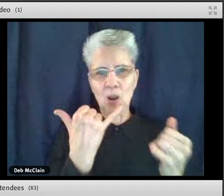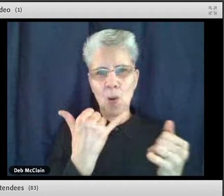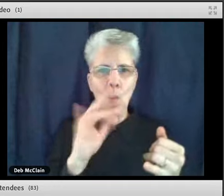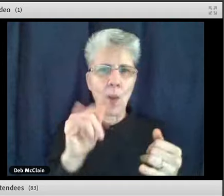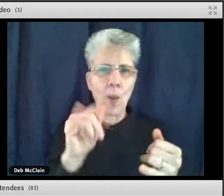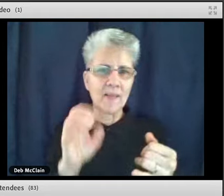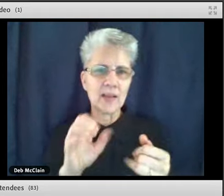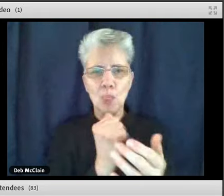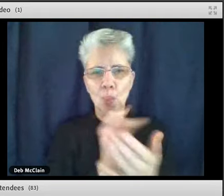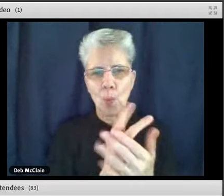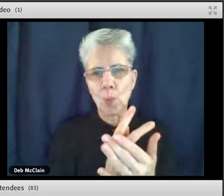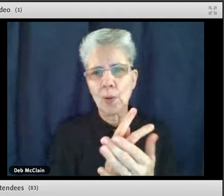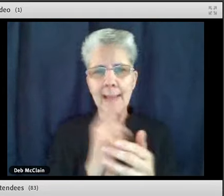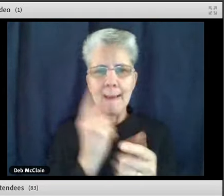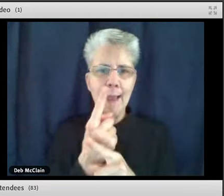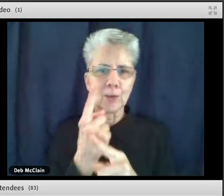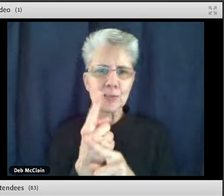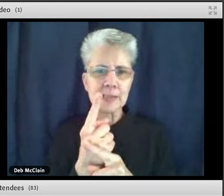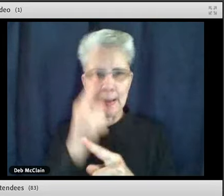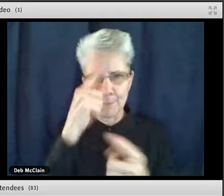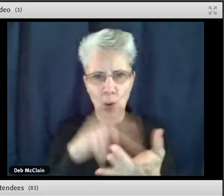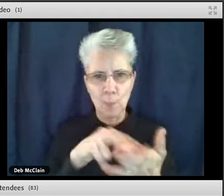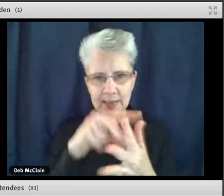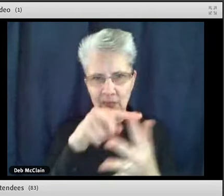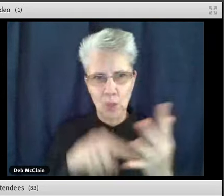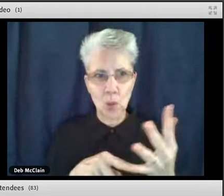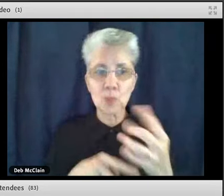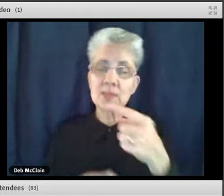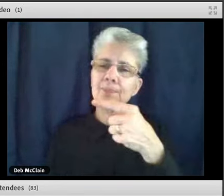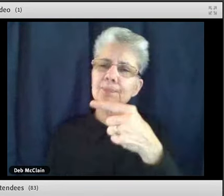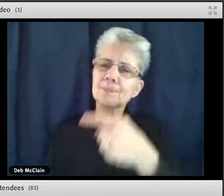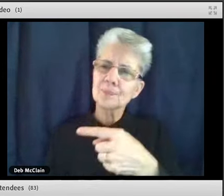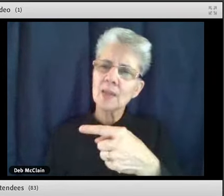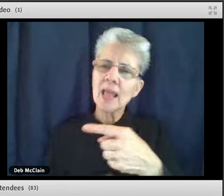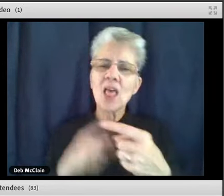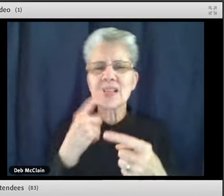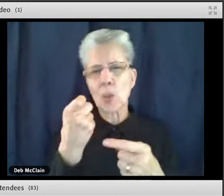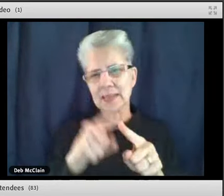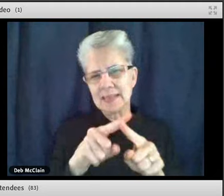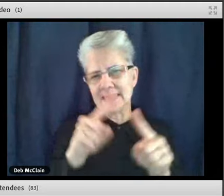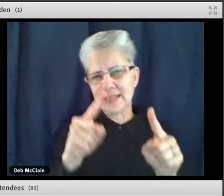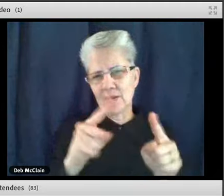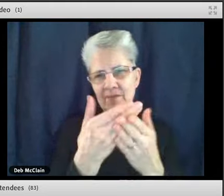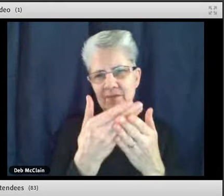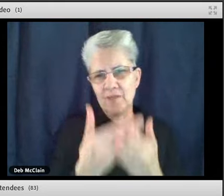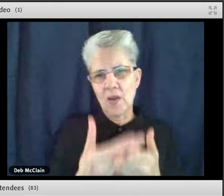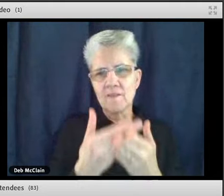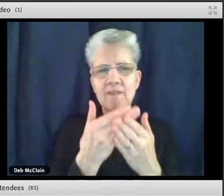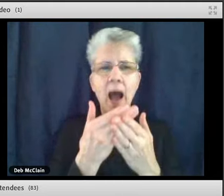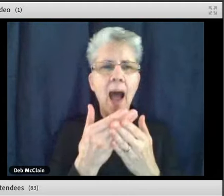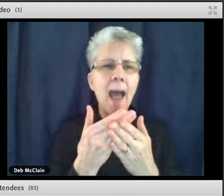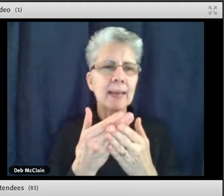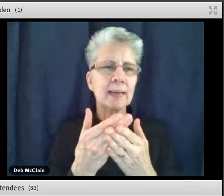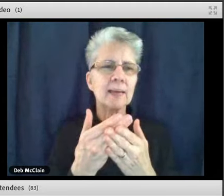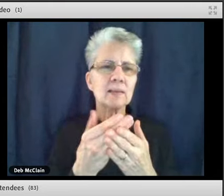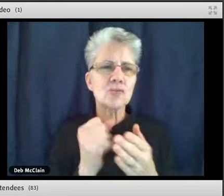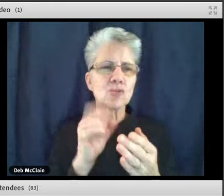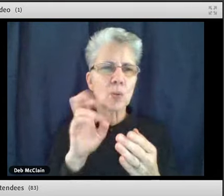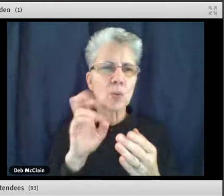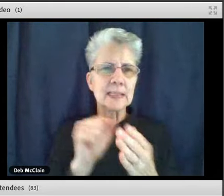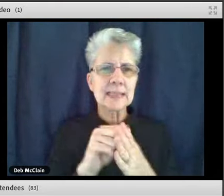or, on the other hand, amplify the disease. It will get politicized, definitely. Don't share treatments